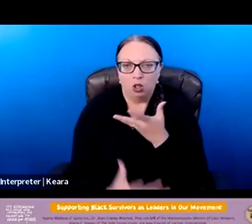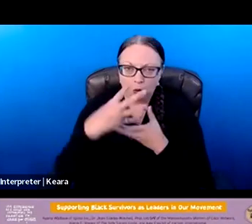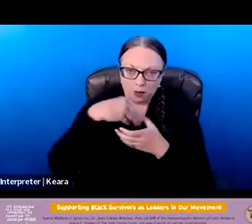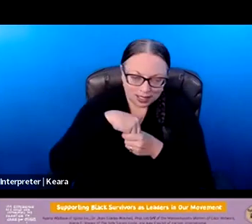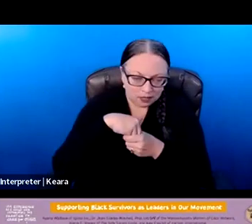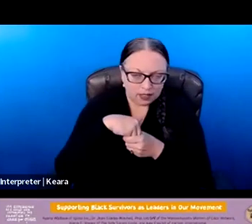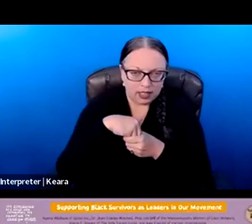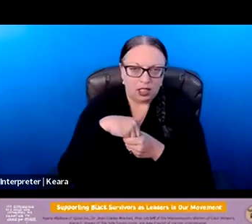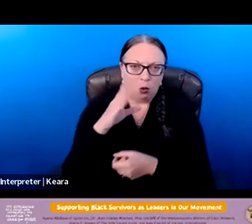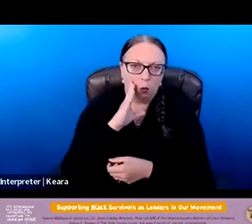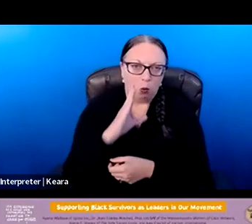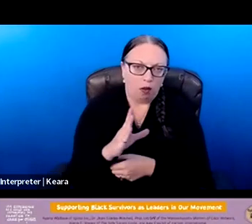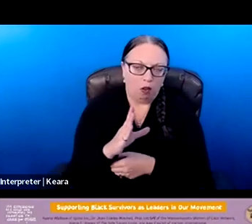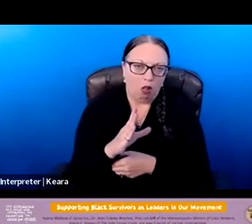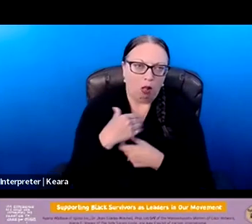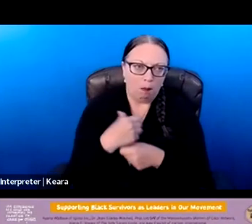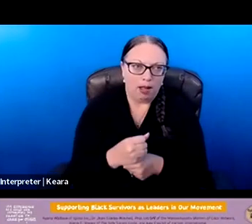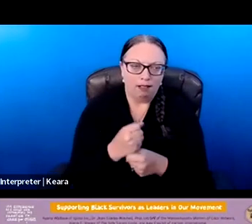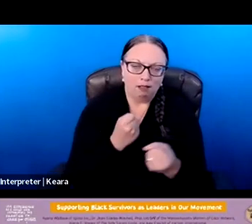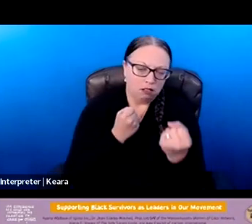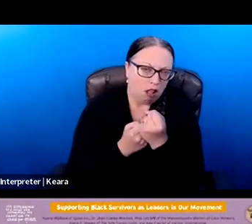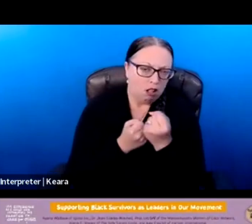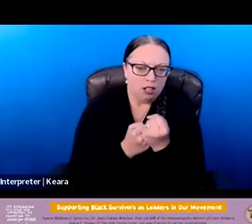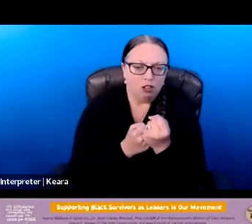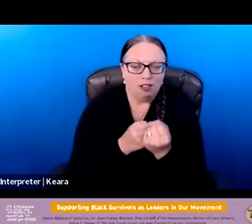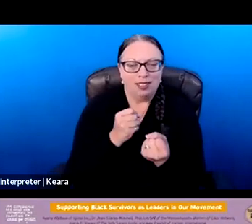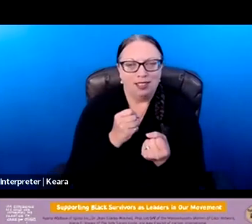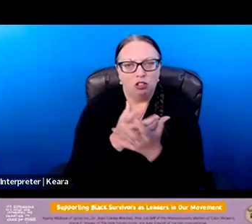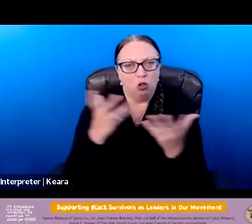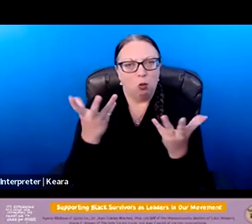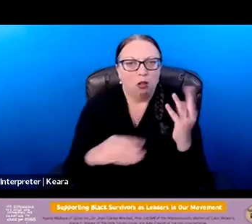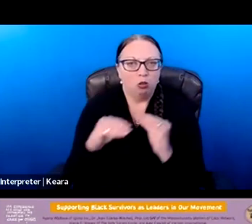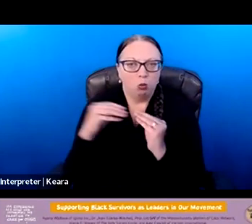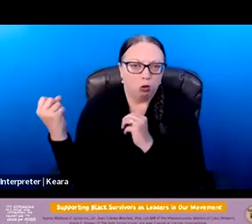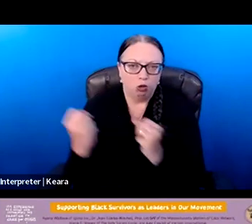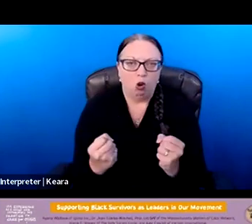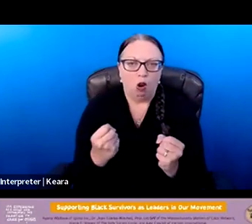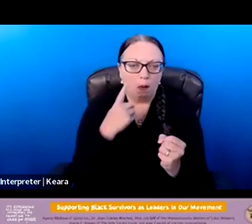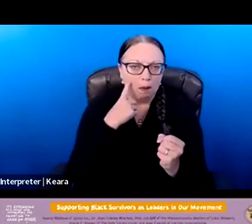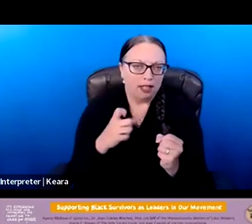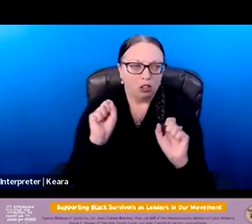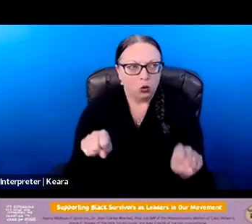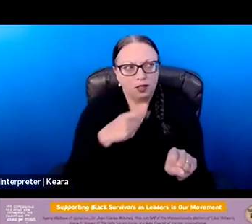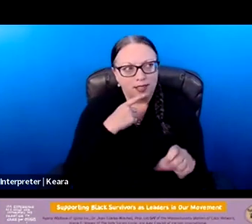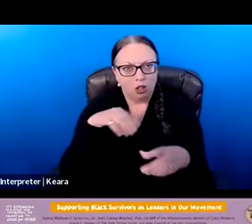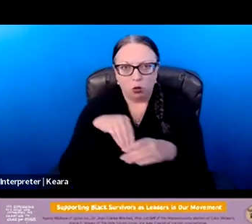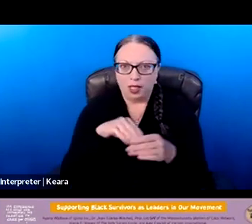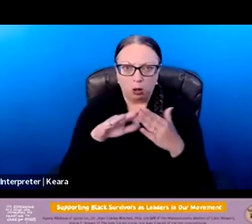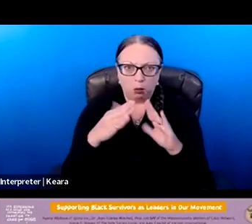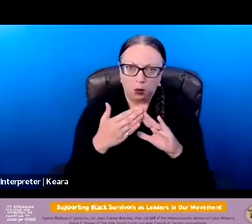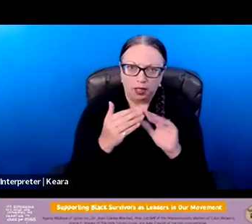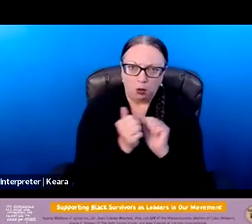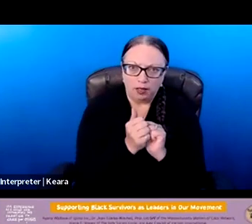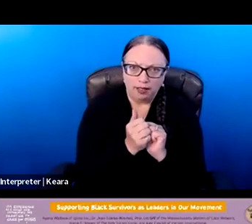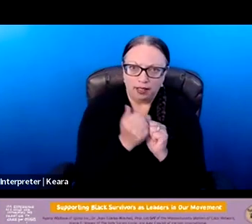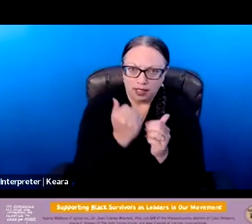will make solidarity that much stronger, because you can say that you are in community with someone and